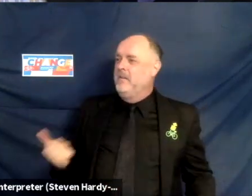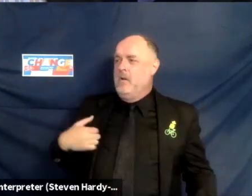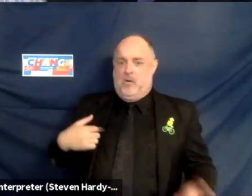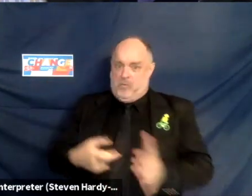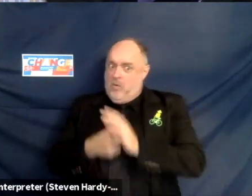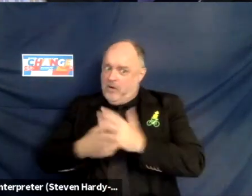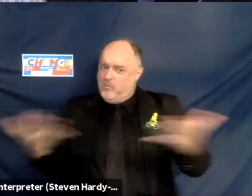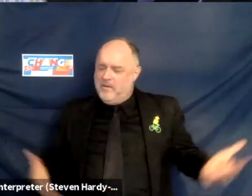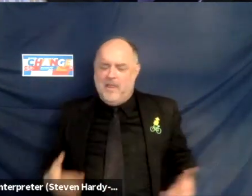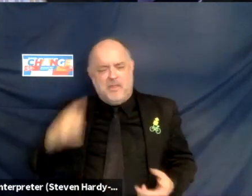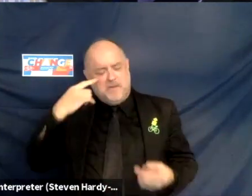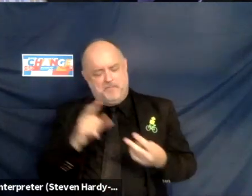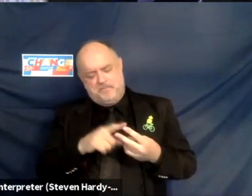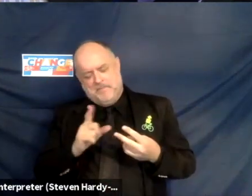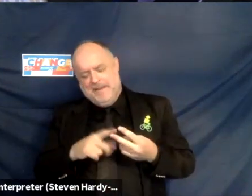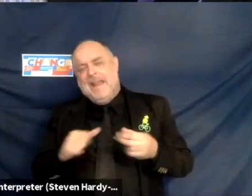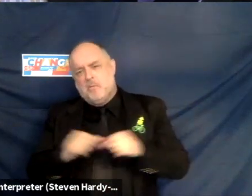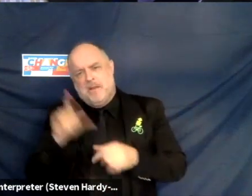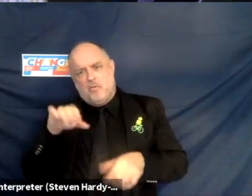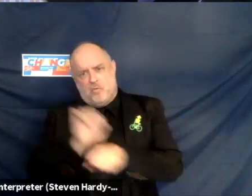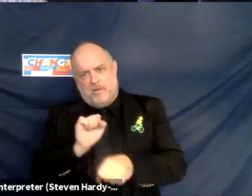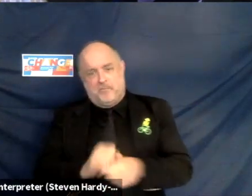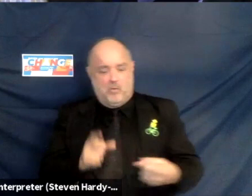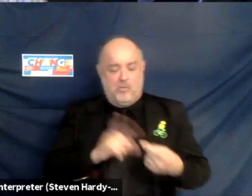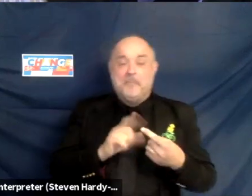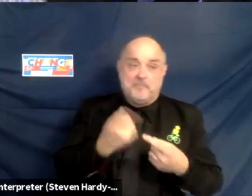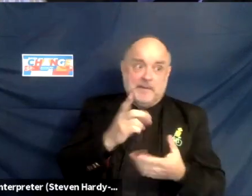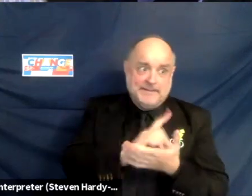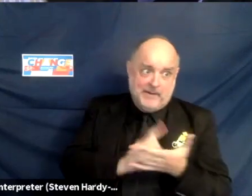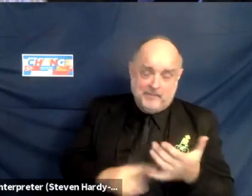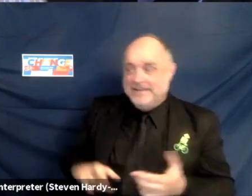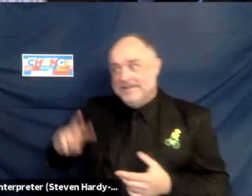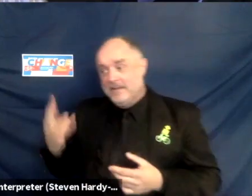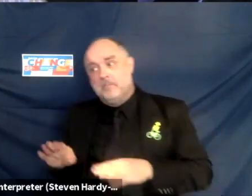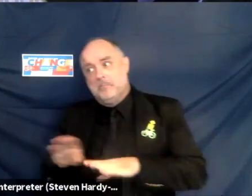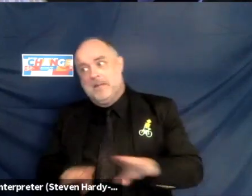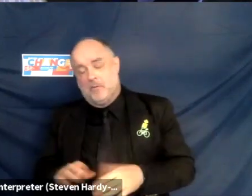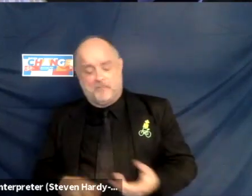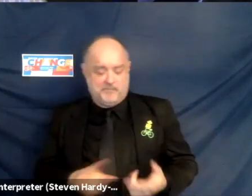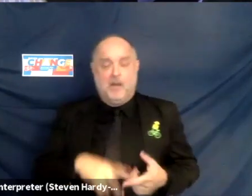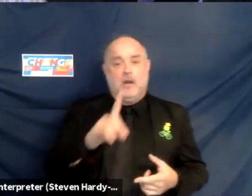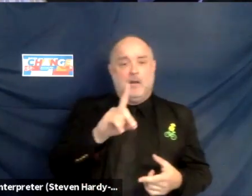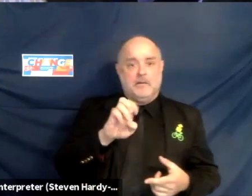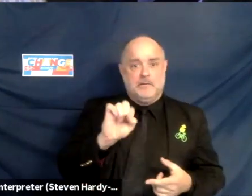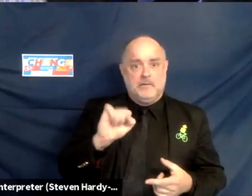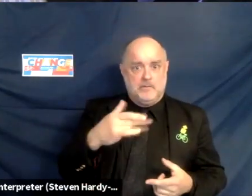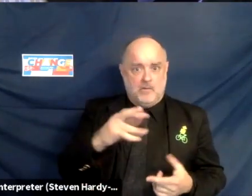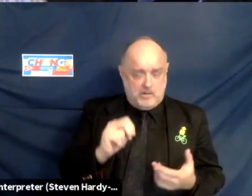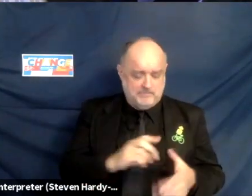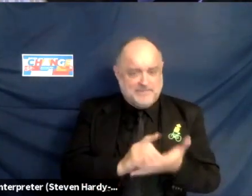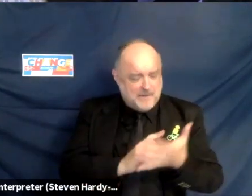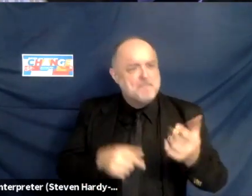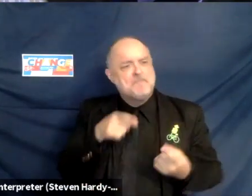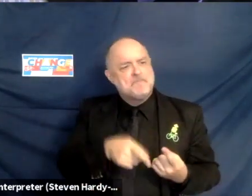into really two overall areas that we've got to work. One of them is design, the other one's behavior. So on design, Some of it